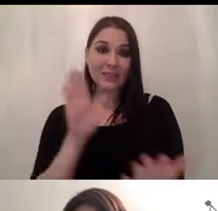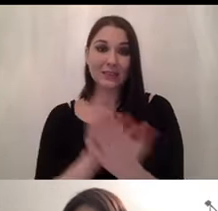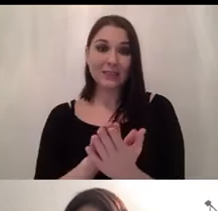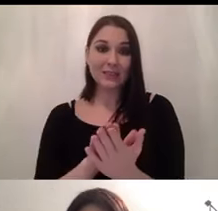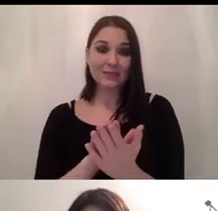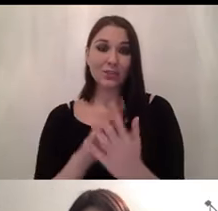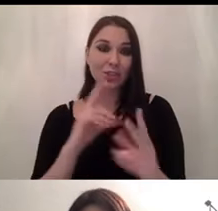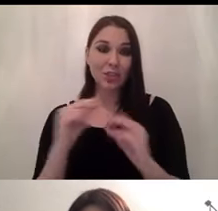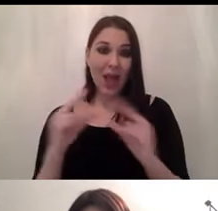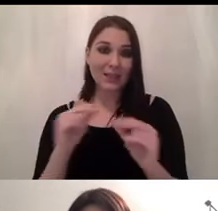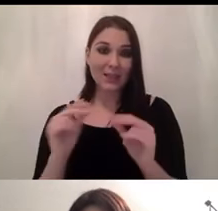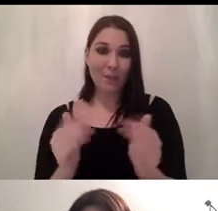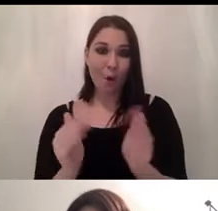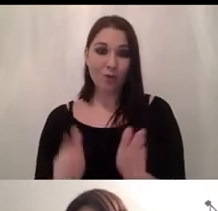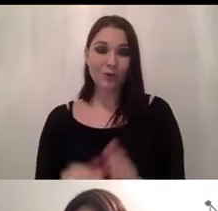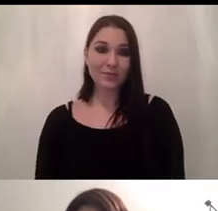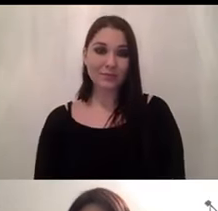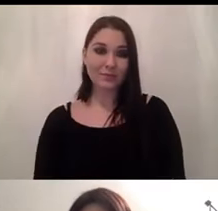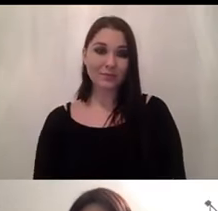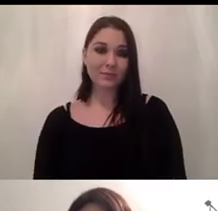chat. Excellent.